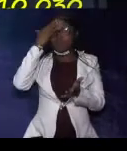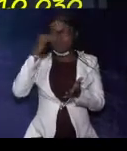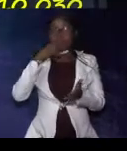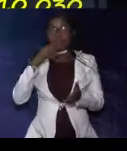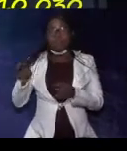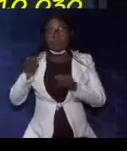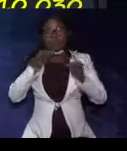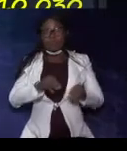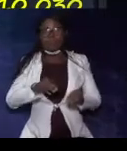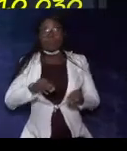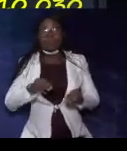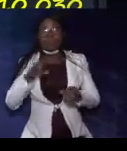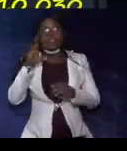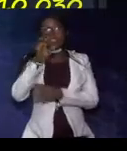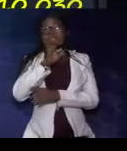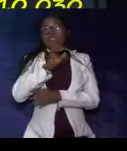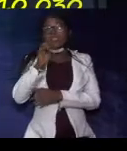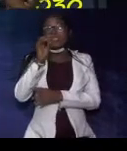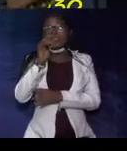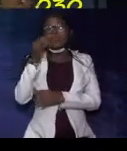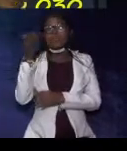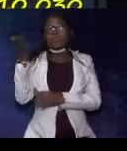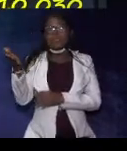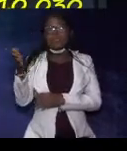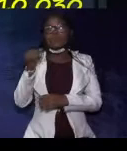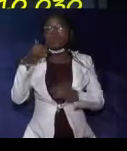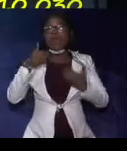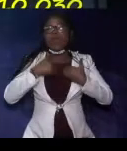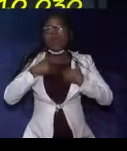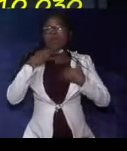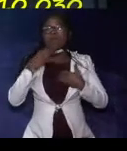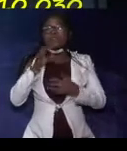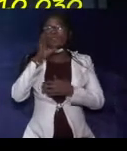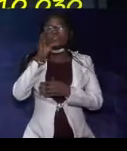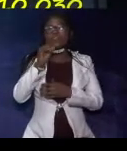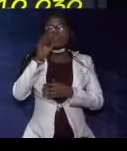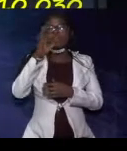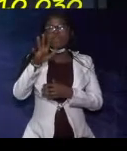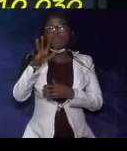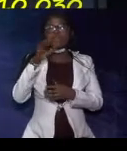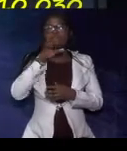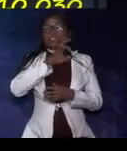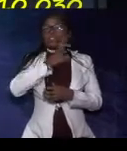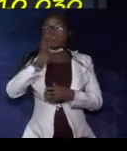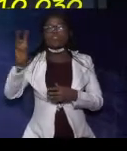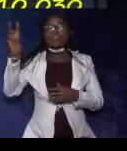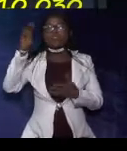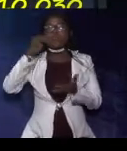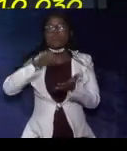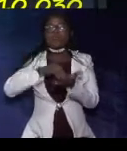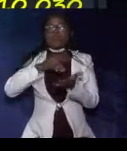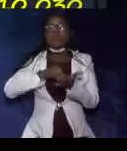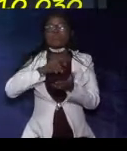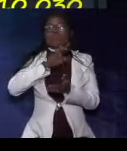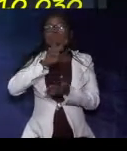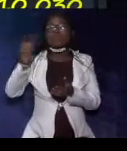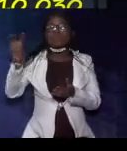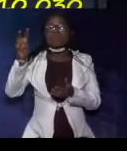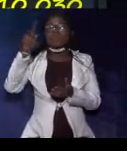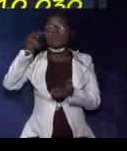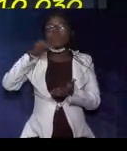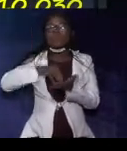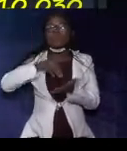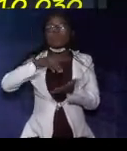there. And then finally under ones you have 56, so you have 056. And then this one 600 billion, so 600